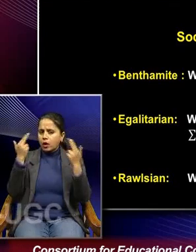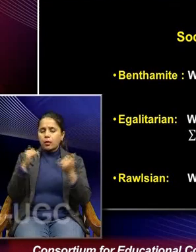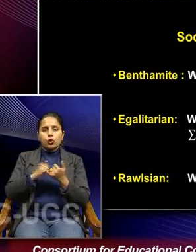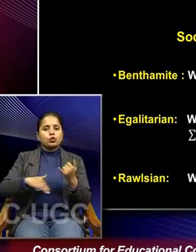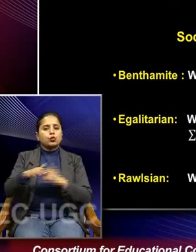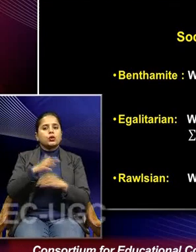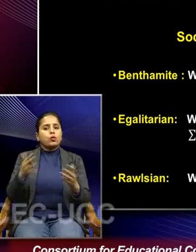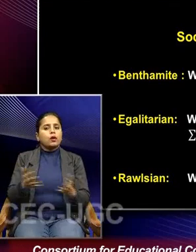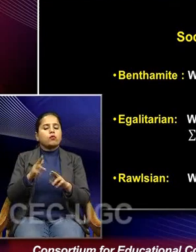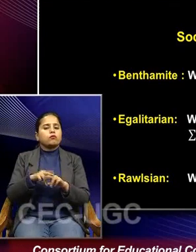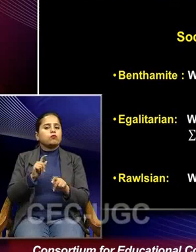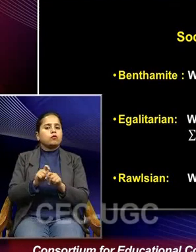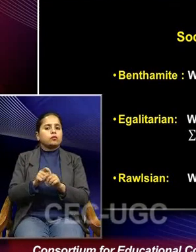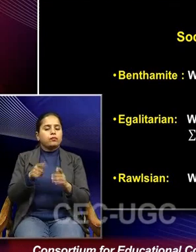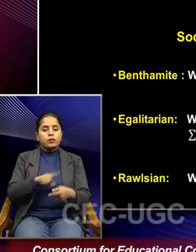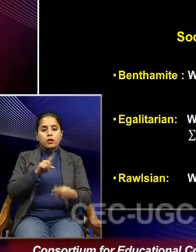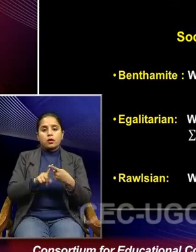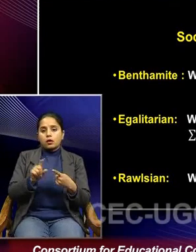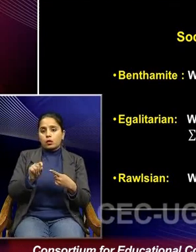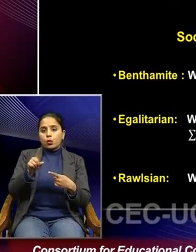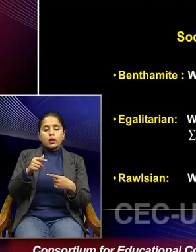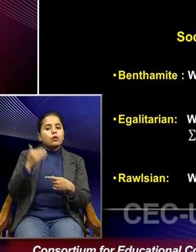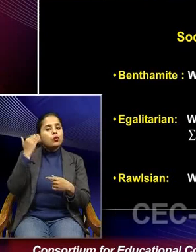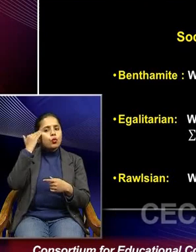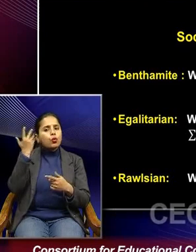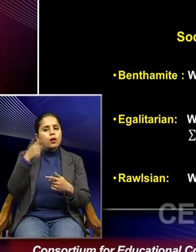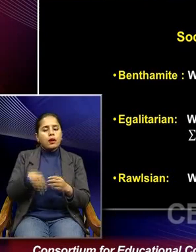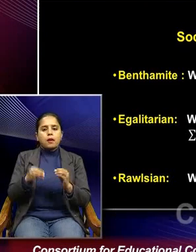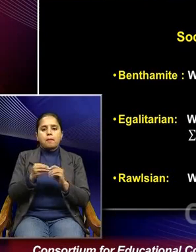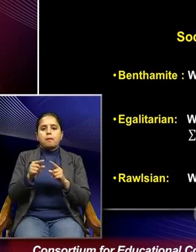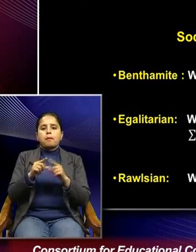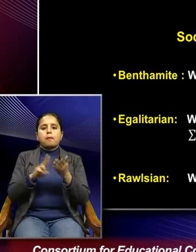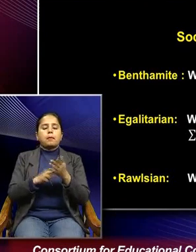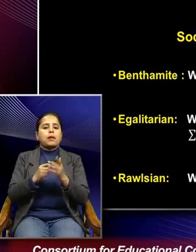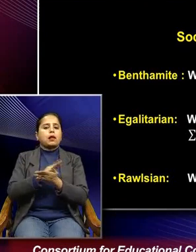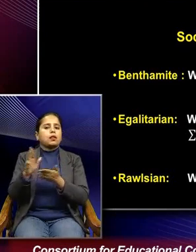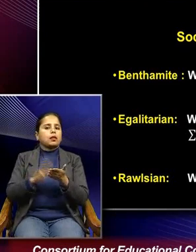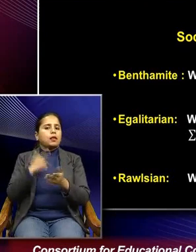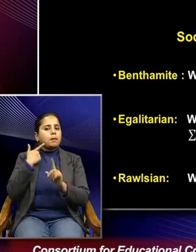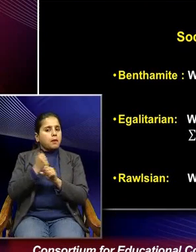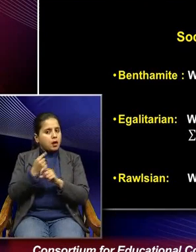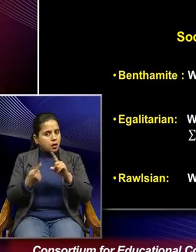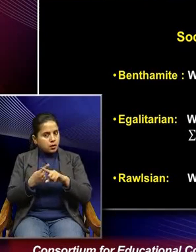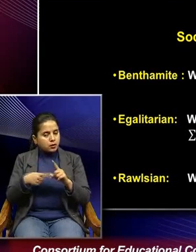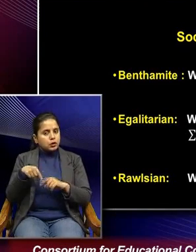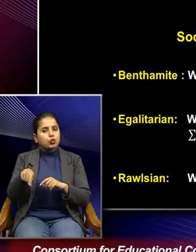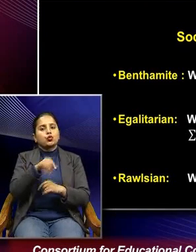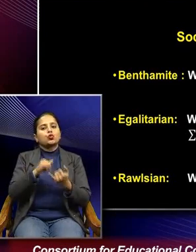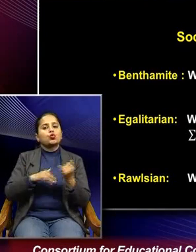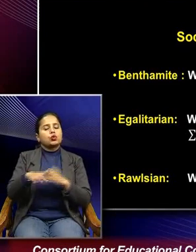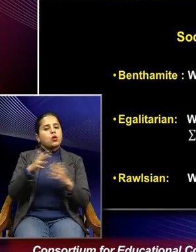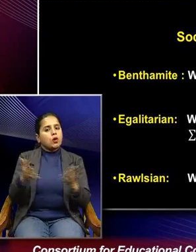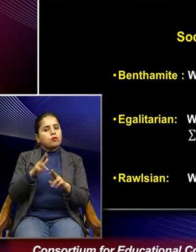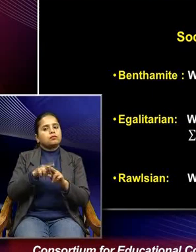welfare functions. The first one is known as Benthmite social welfare function, where the social